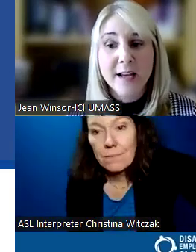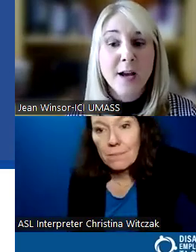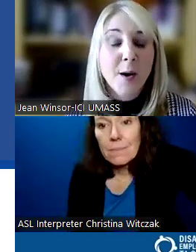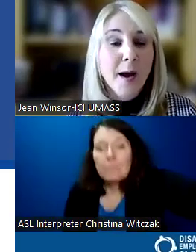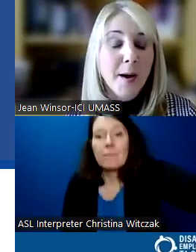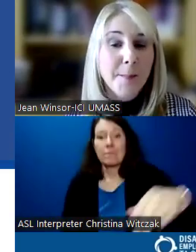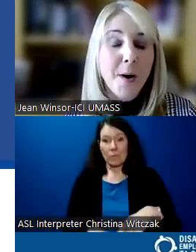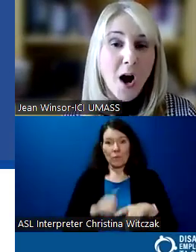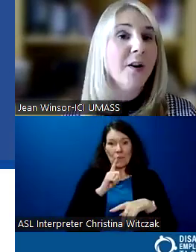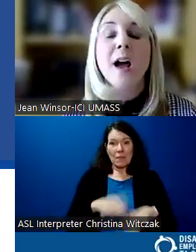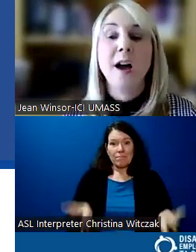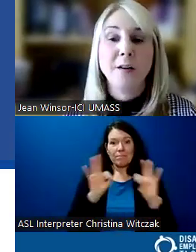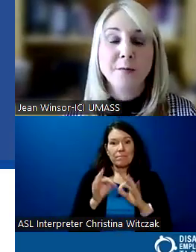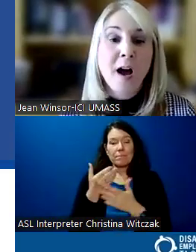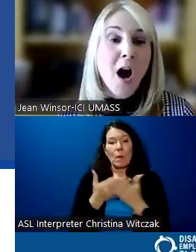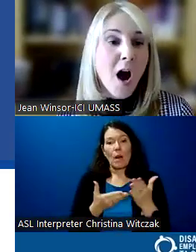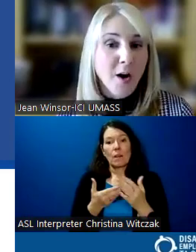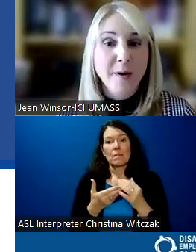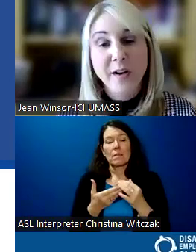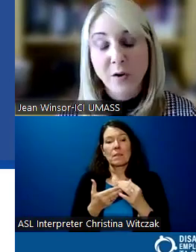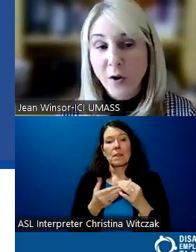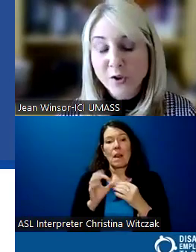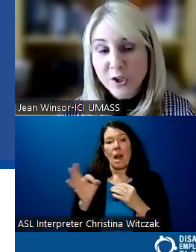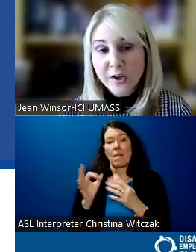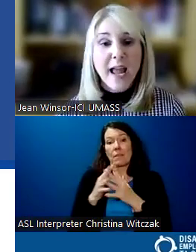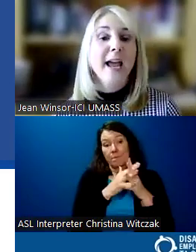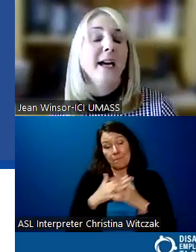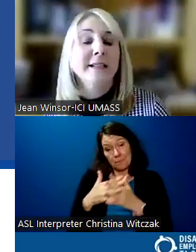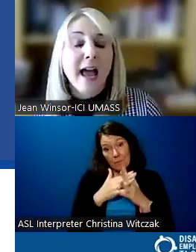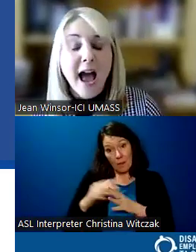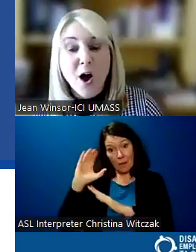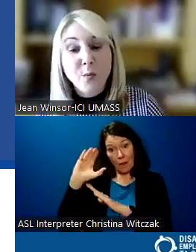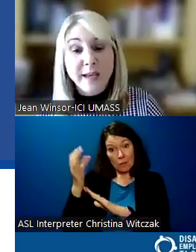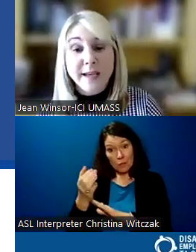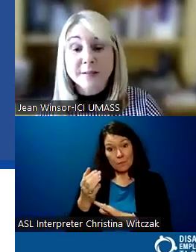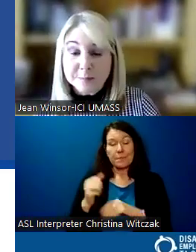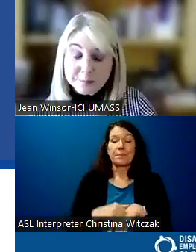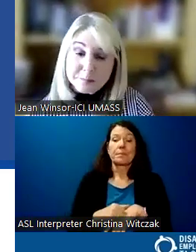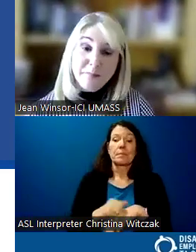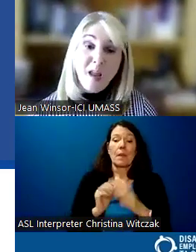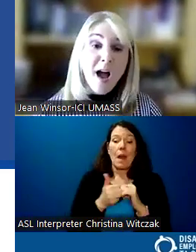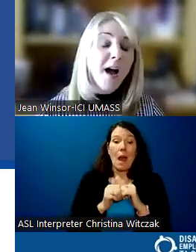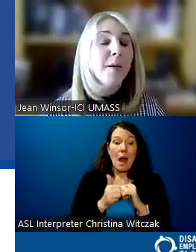significant part of our American culture and how we